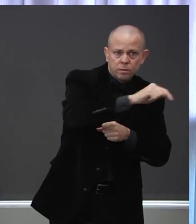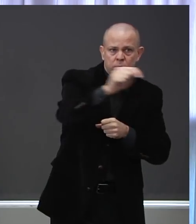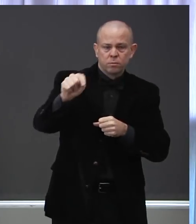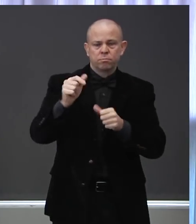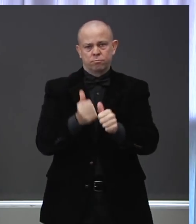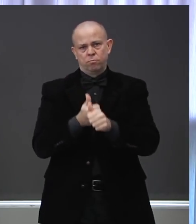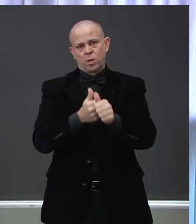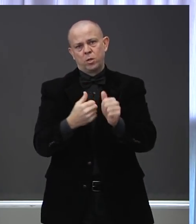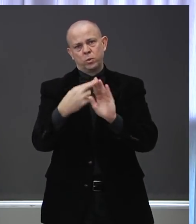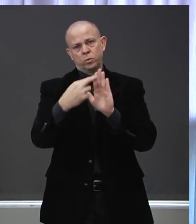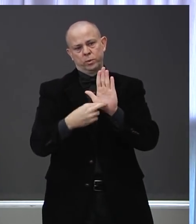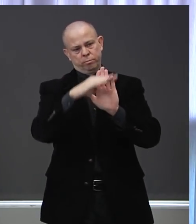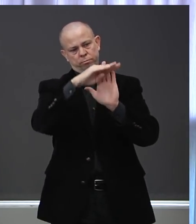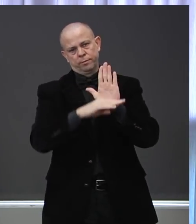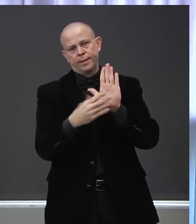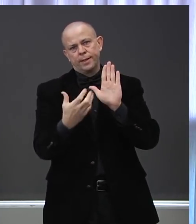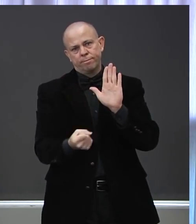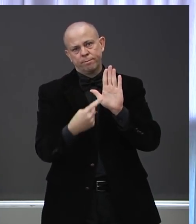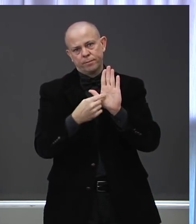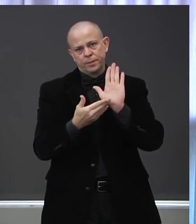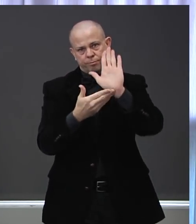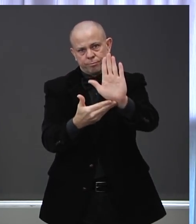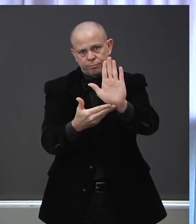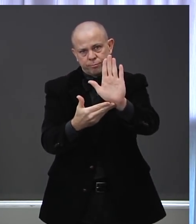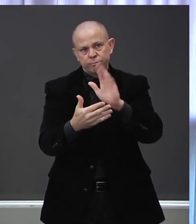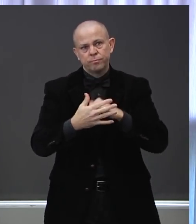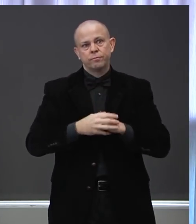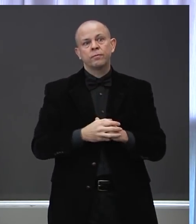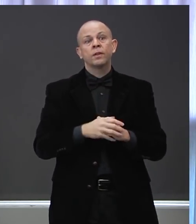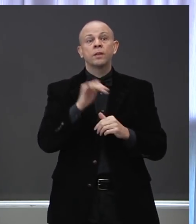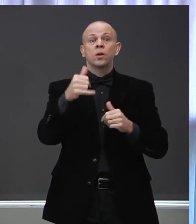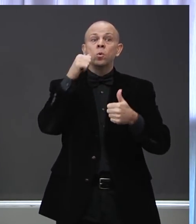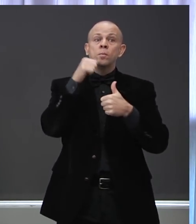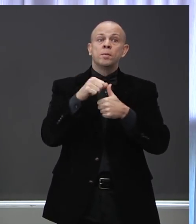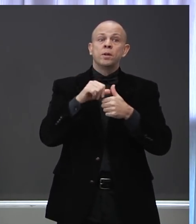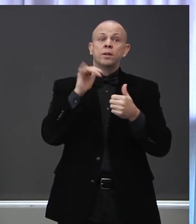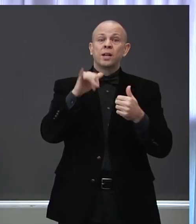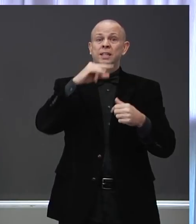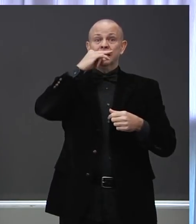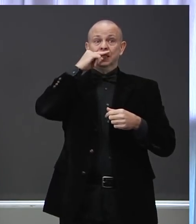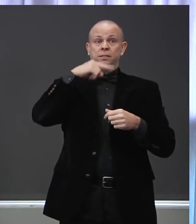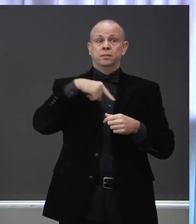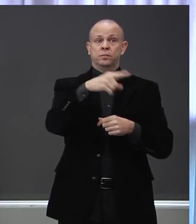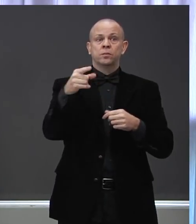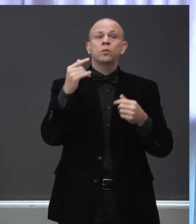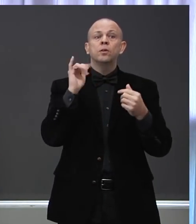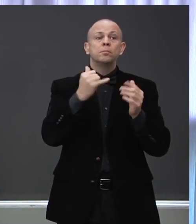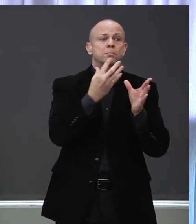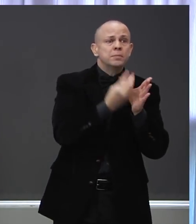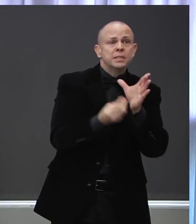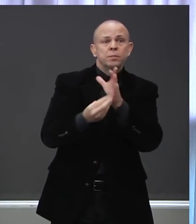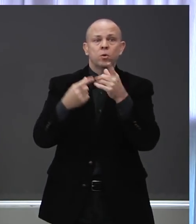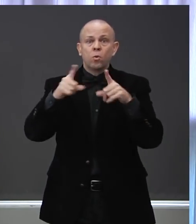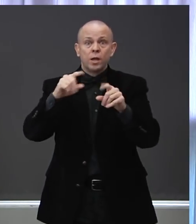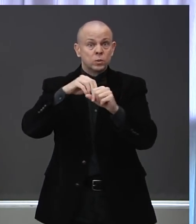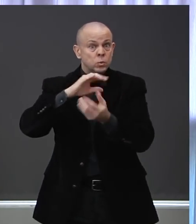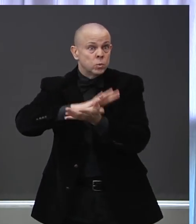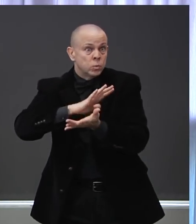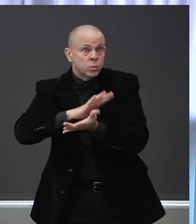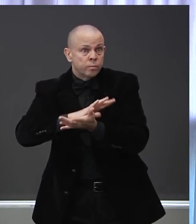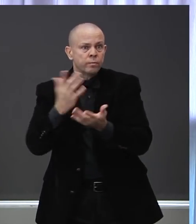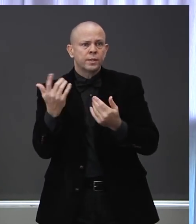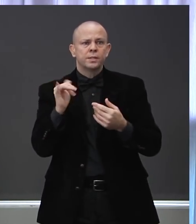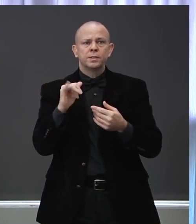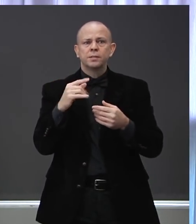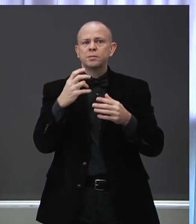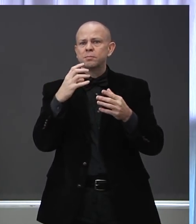need to remember that kids are missing when they're not at school. In-person instruction provides